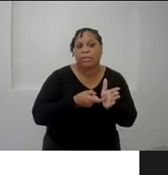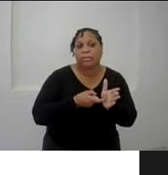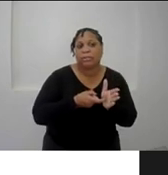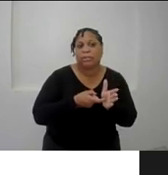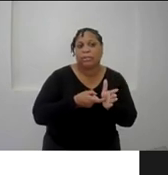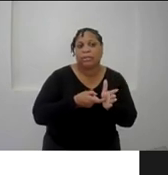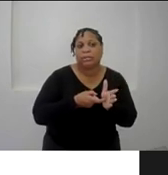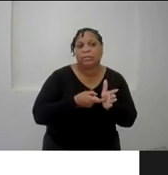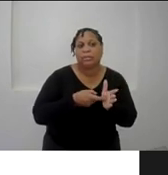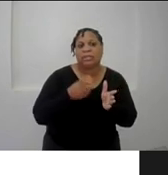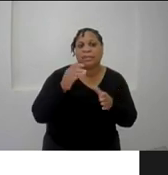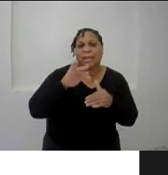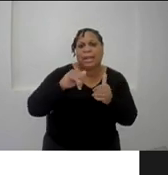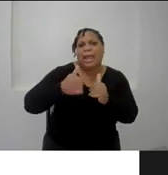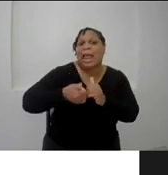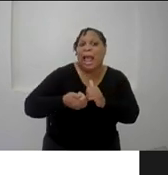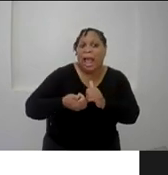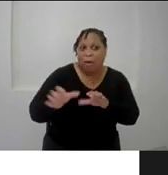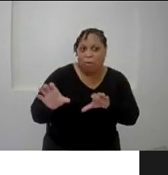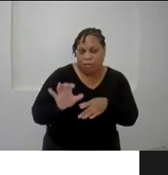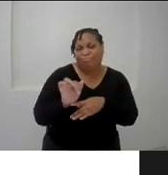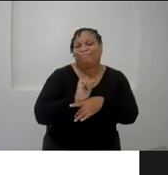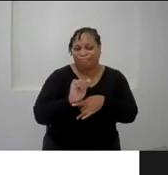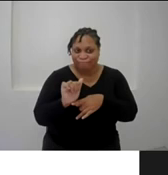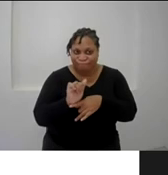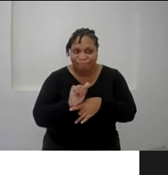changes to be made in how we do things.